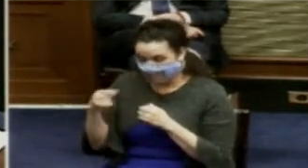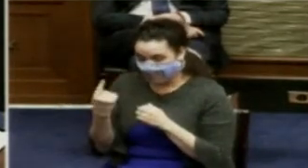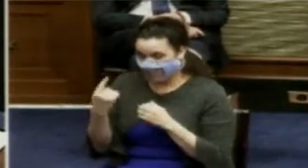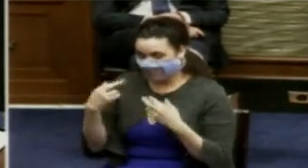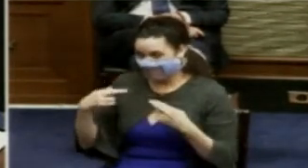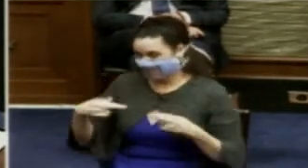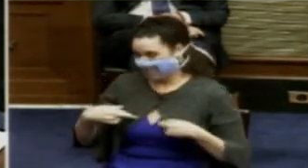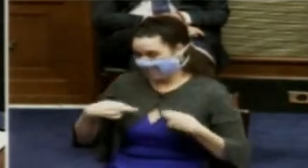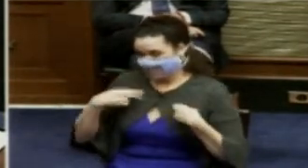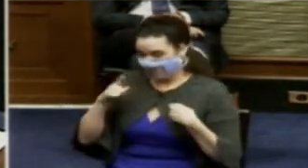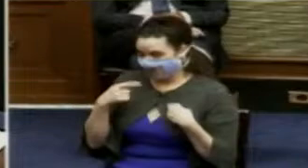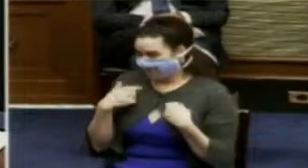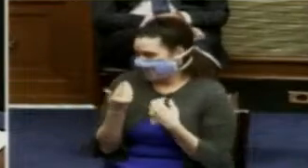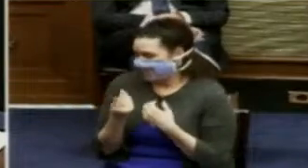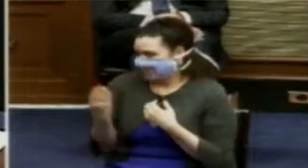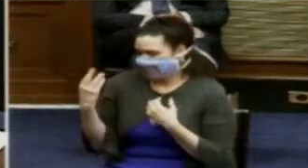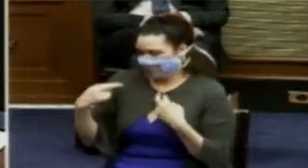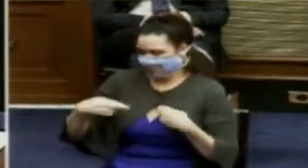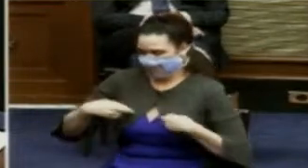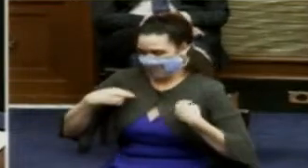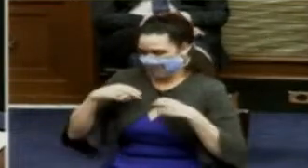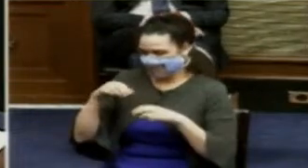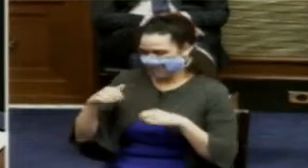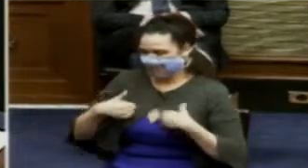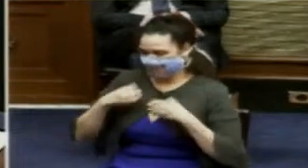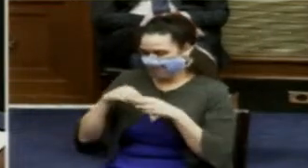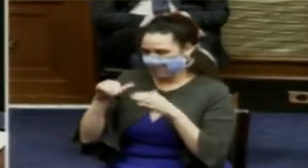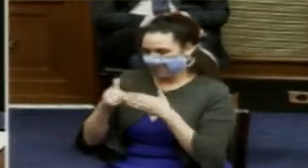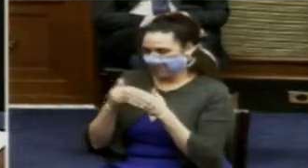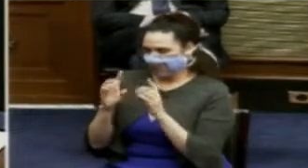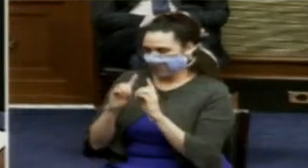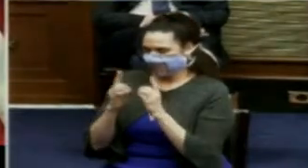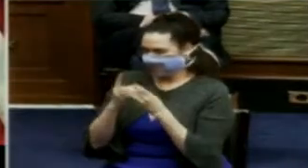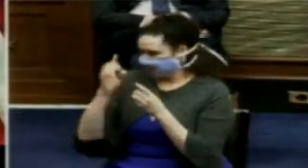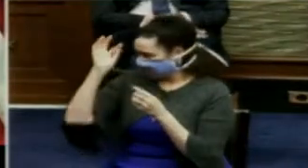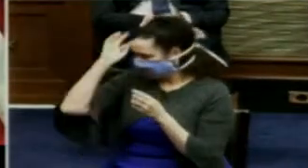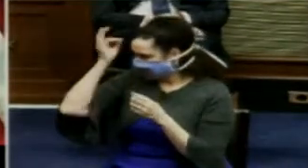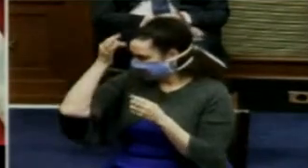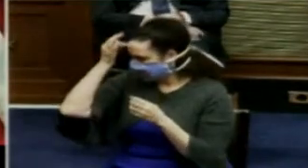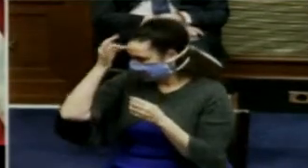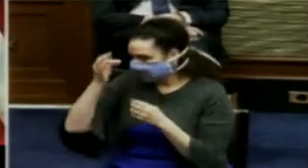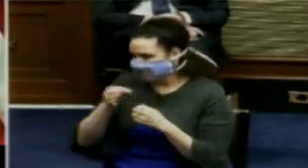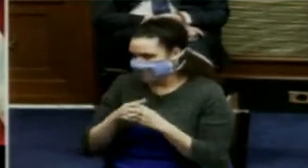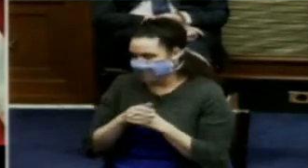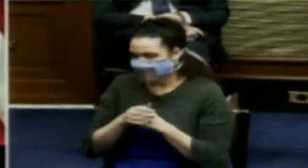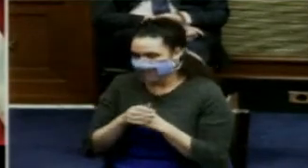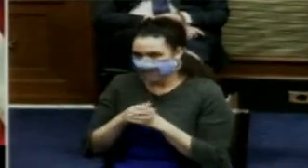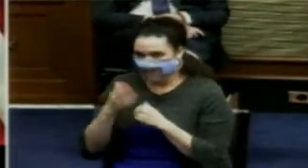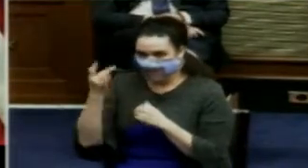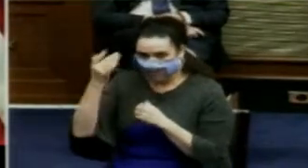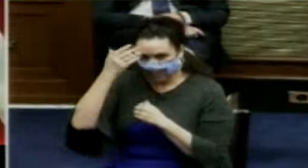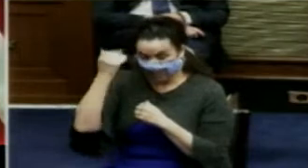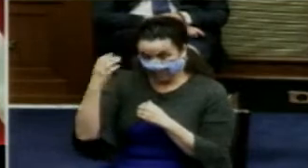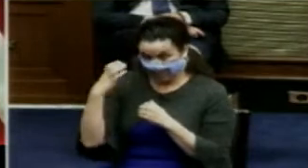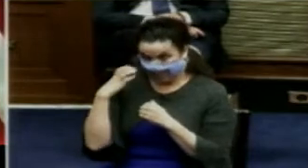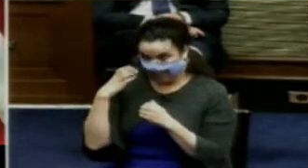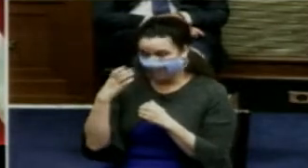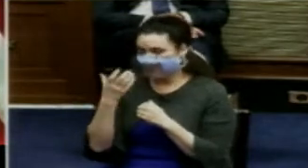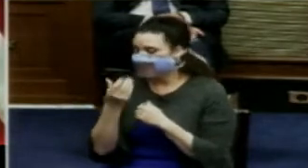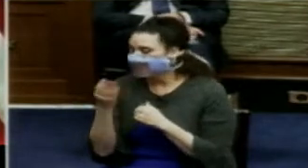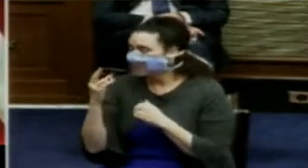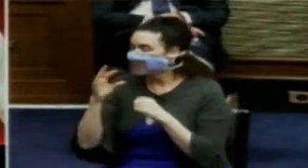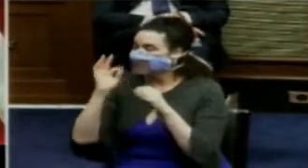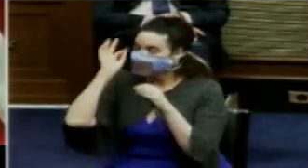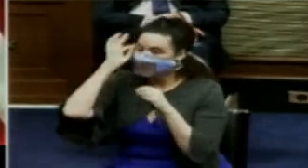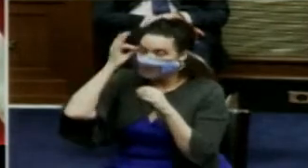a handful of other residents of this new area. Because you only have the Capitol, some federal buildings, National